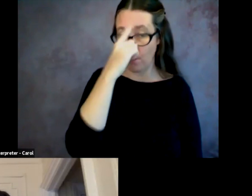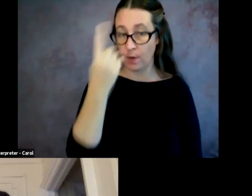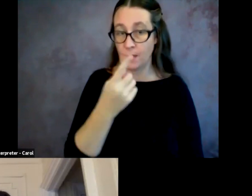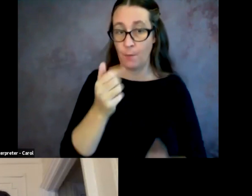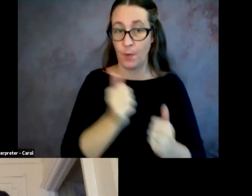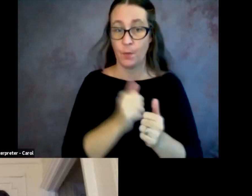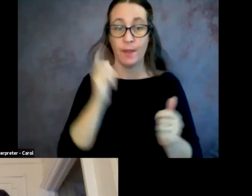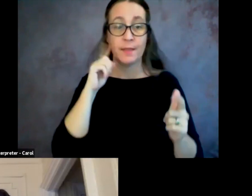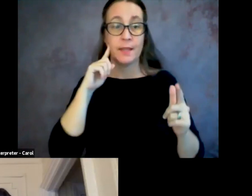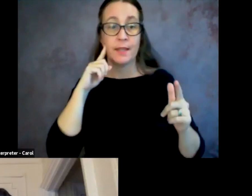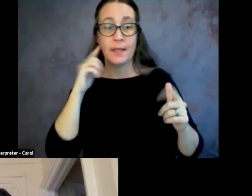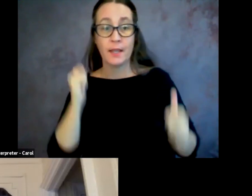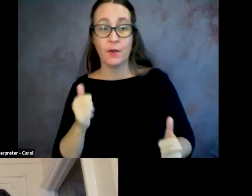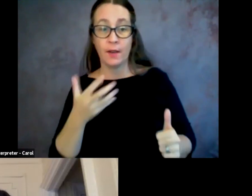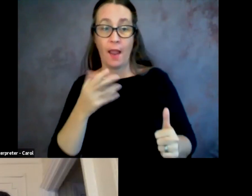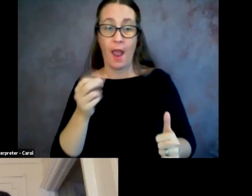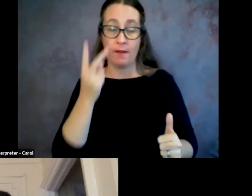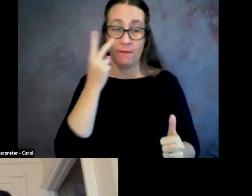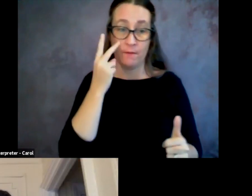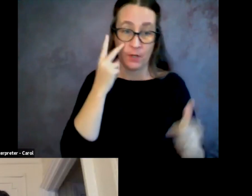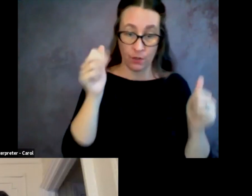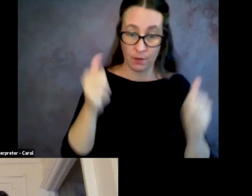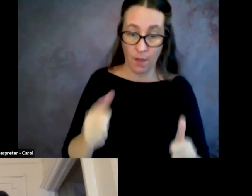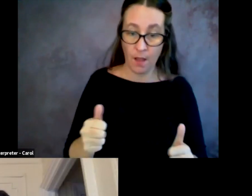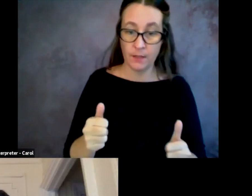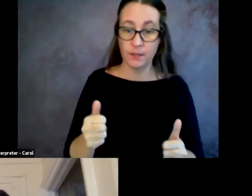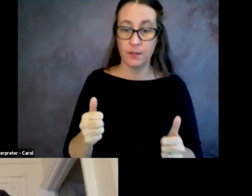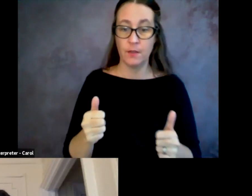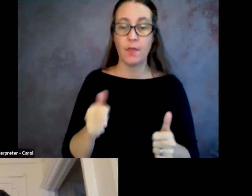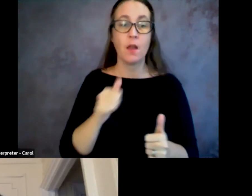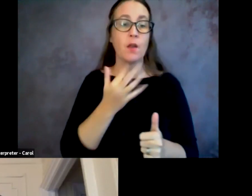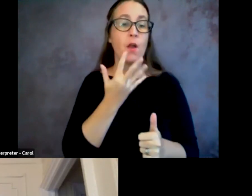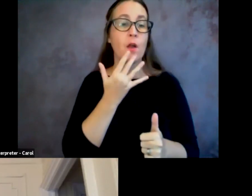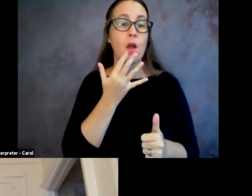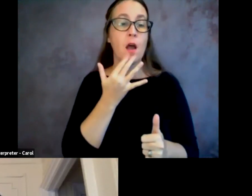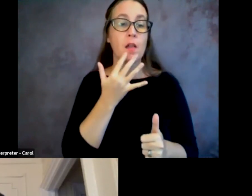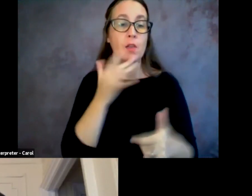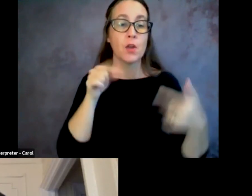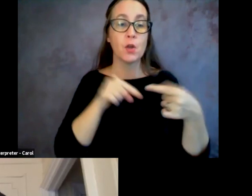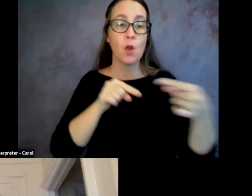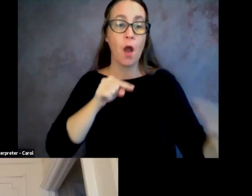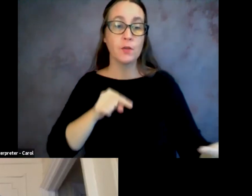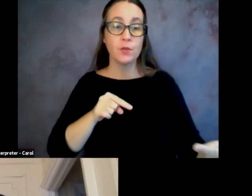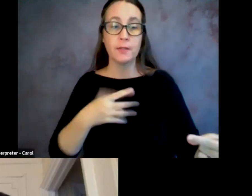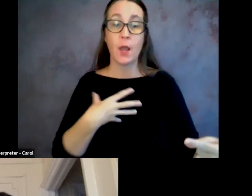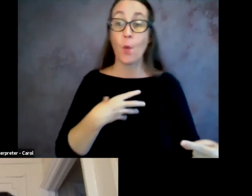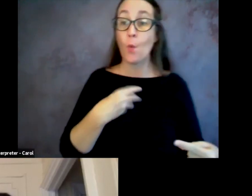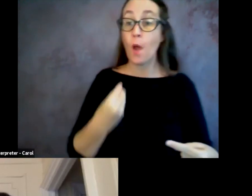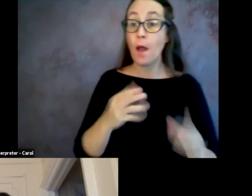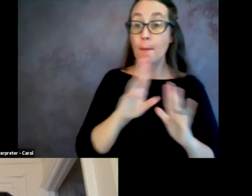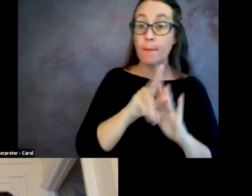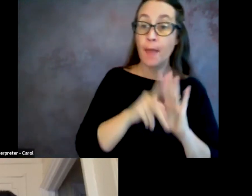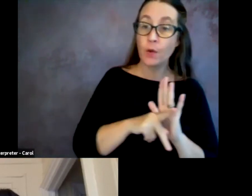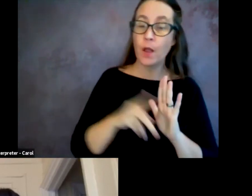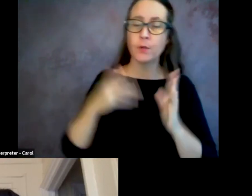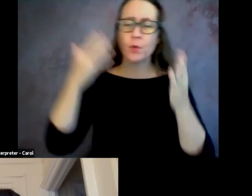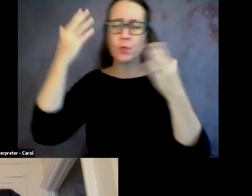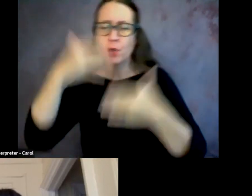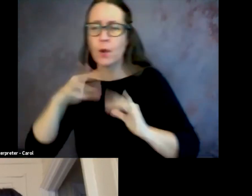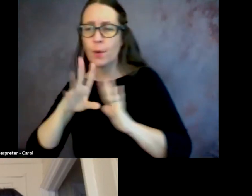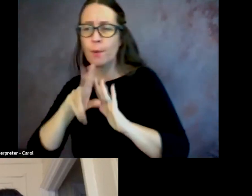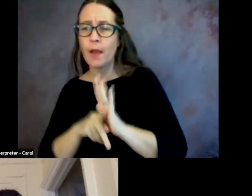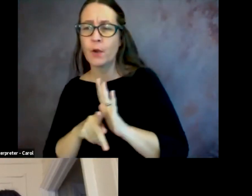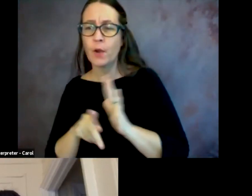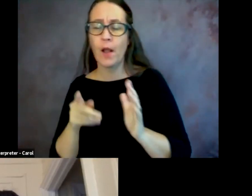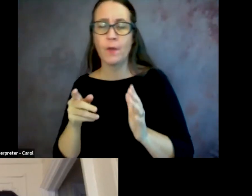helps me, and the all white background makes it hard to see buttons sometimes. So what are your thoughts?